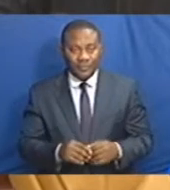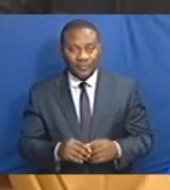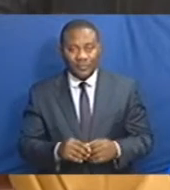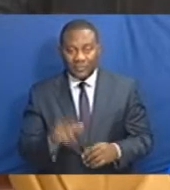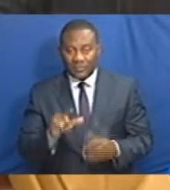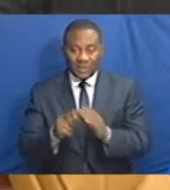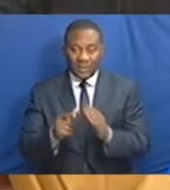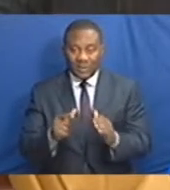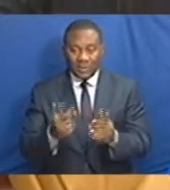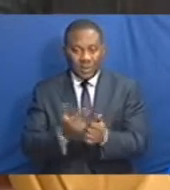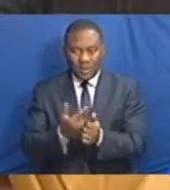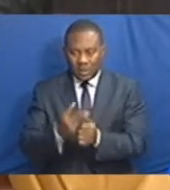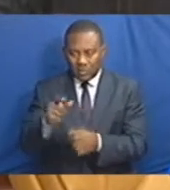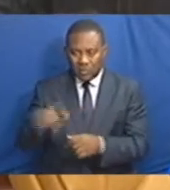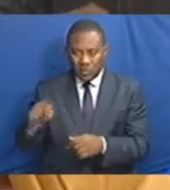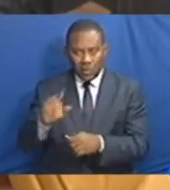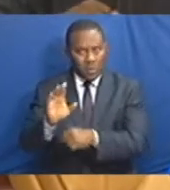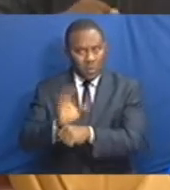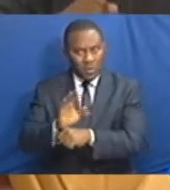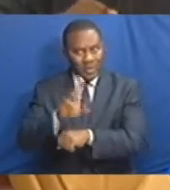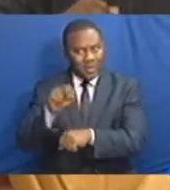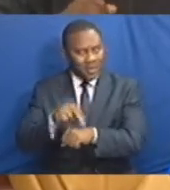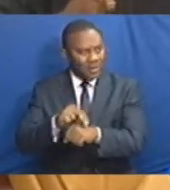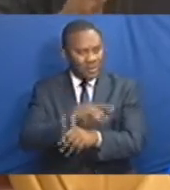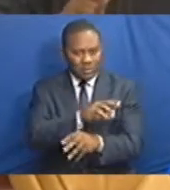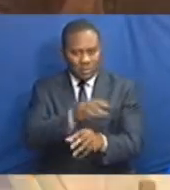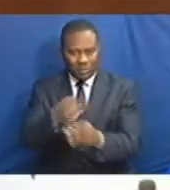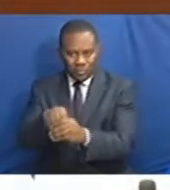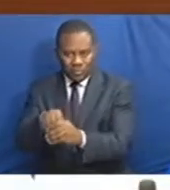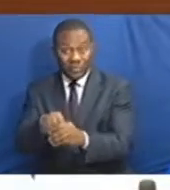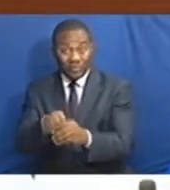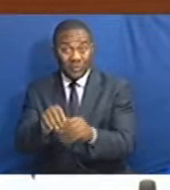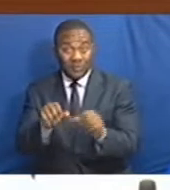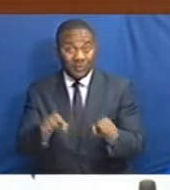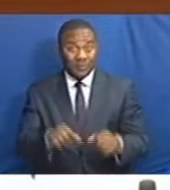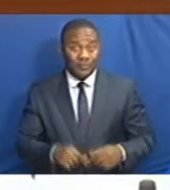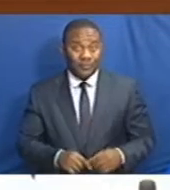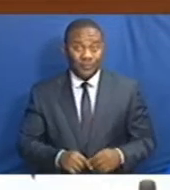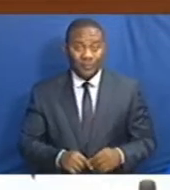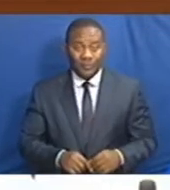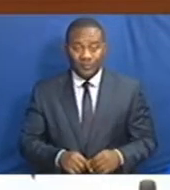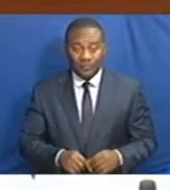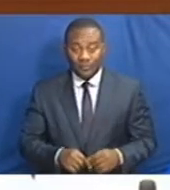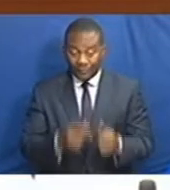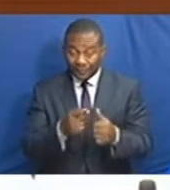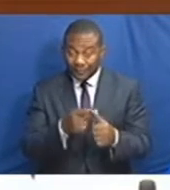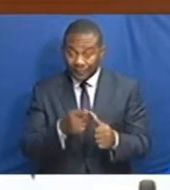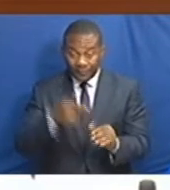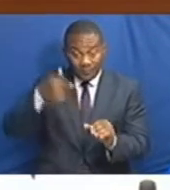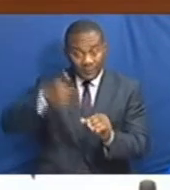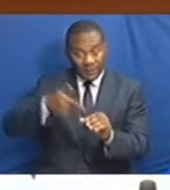Nations. The first one is we need to actually take our petrochemical industry